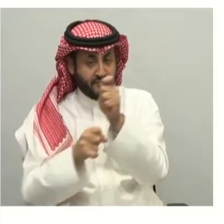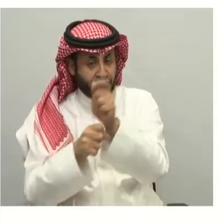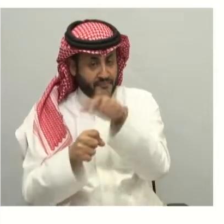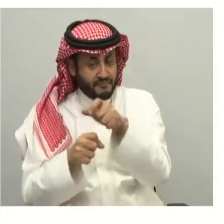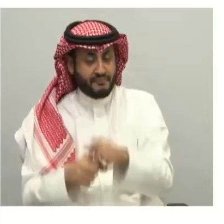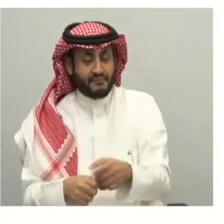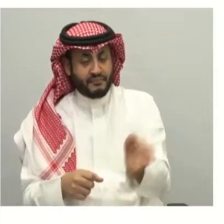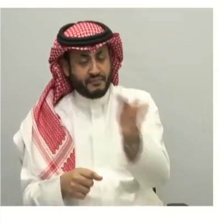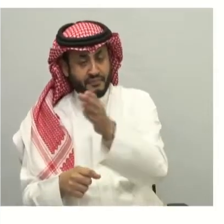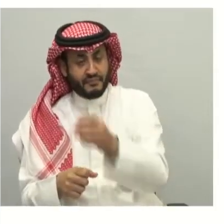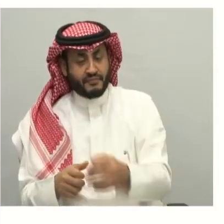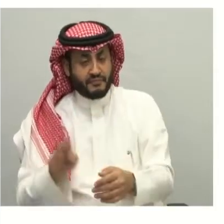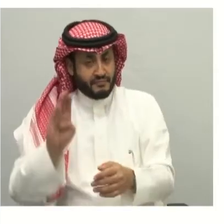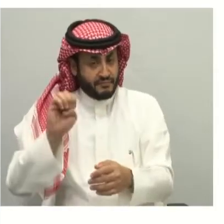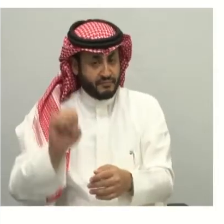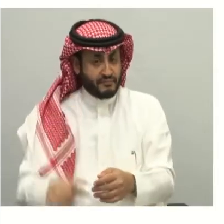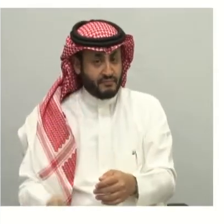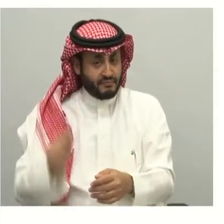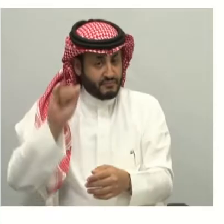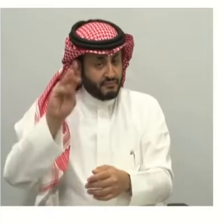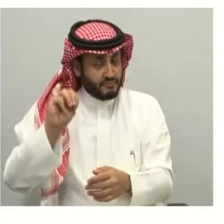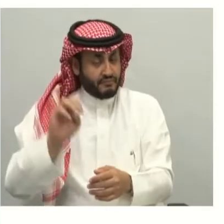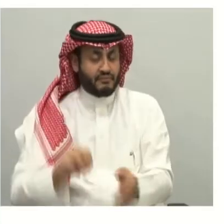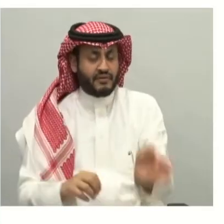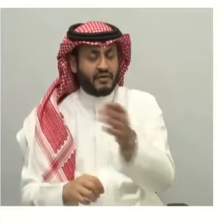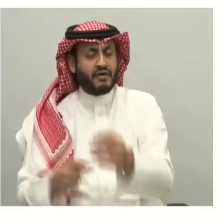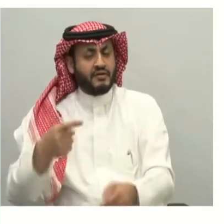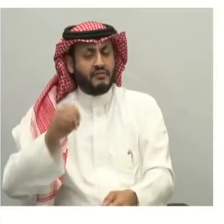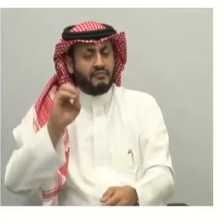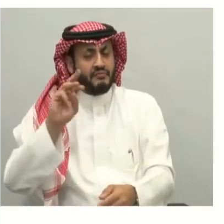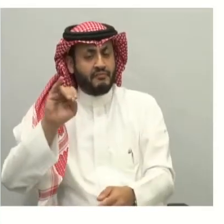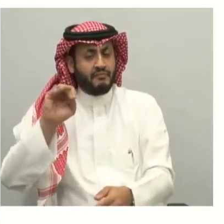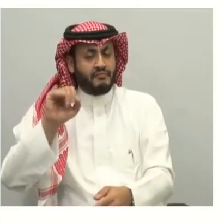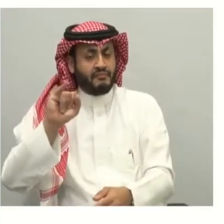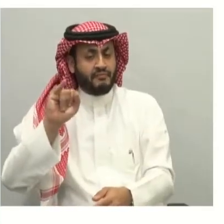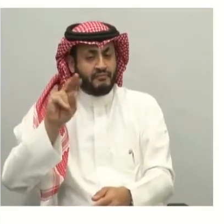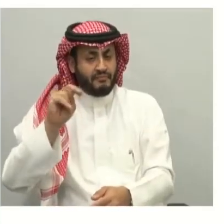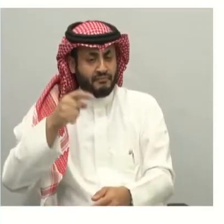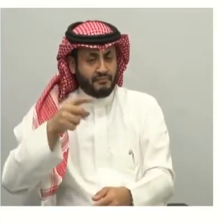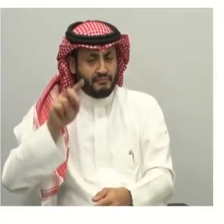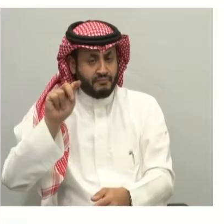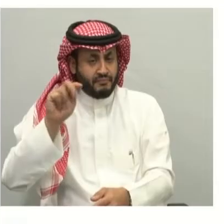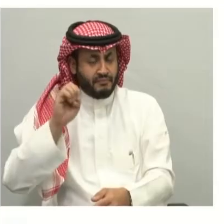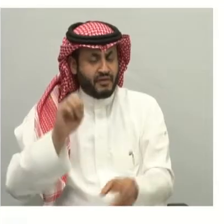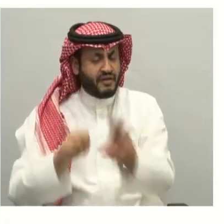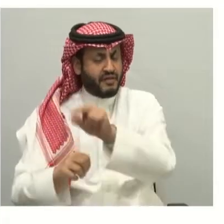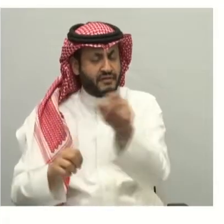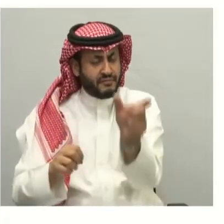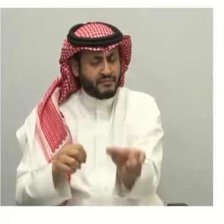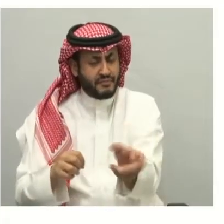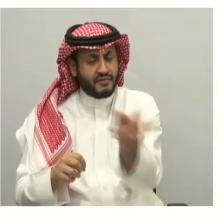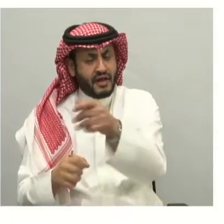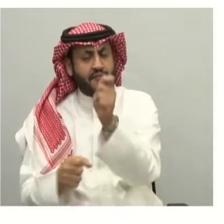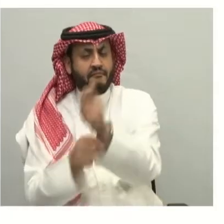to play. I am going to play football next weekend. So here, I use going